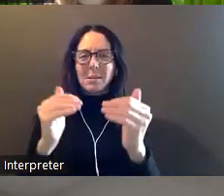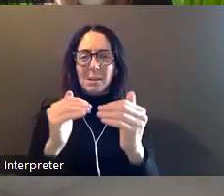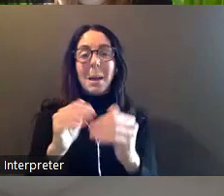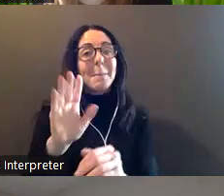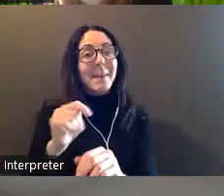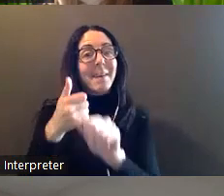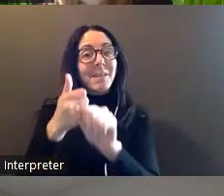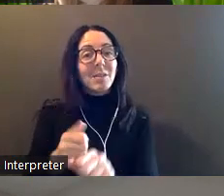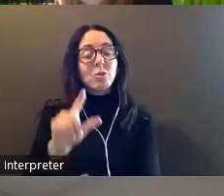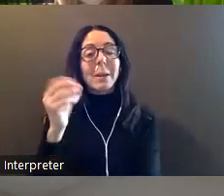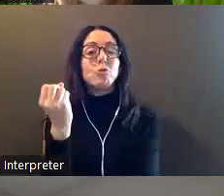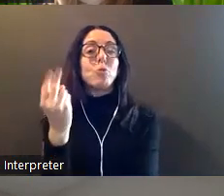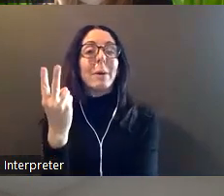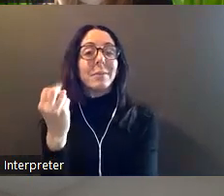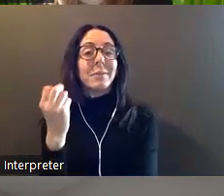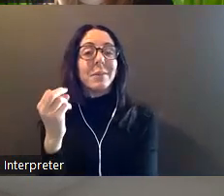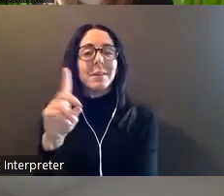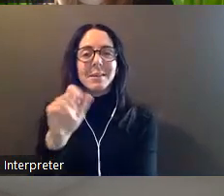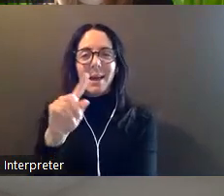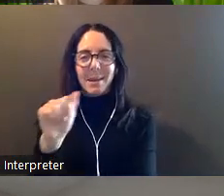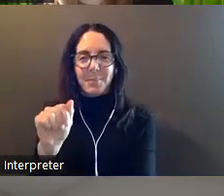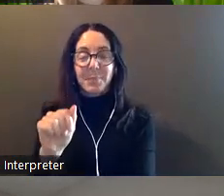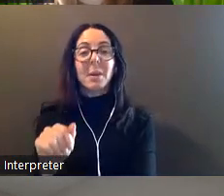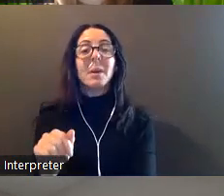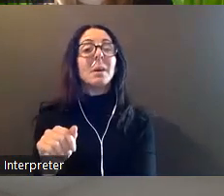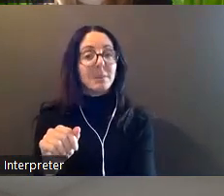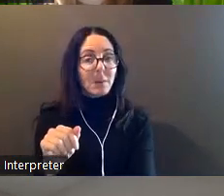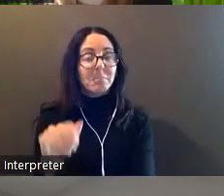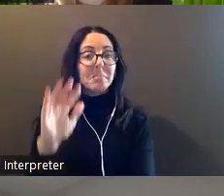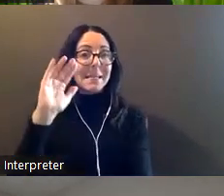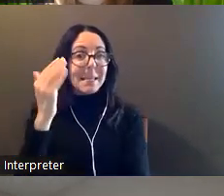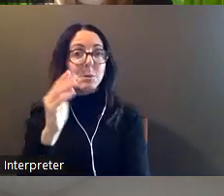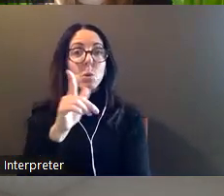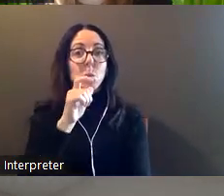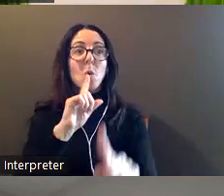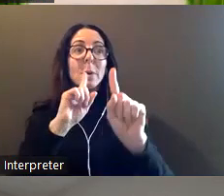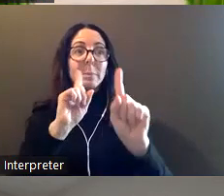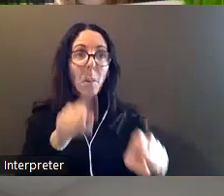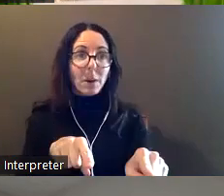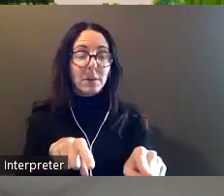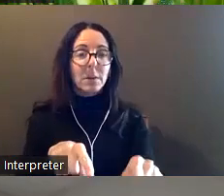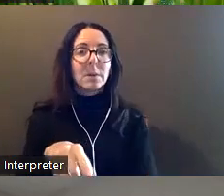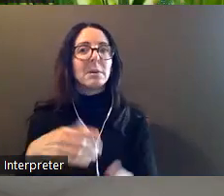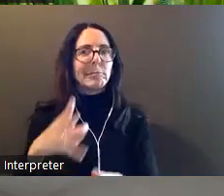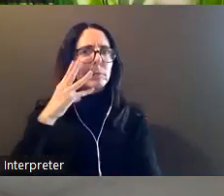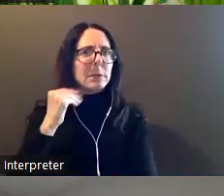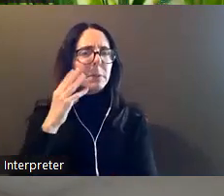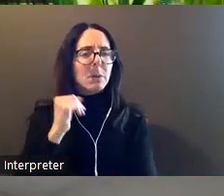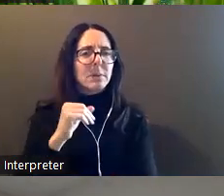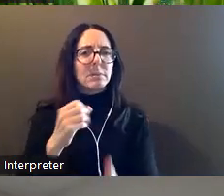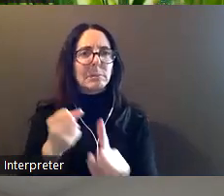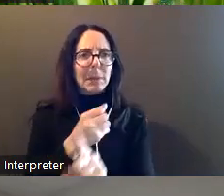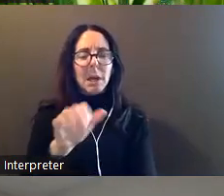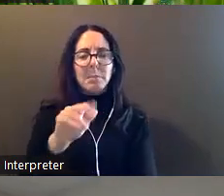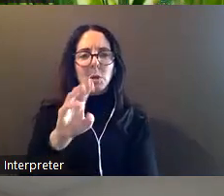data, which indicated findings that people who reported experiencing elder abuse shared